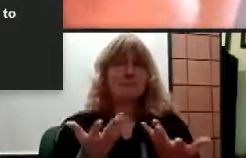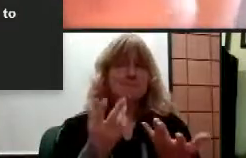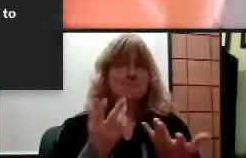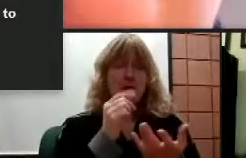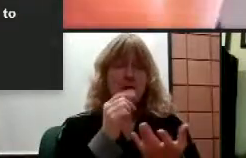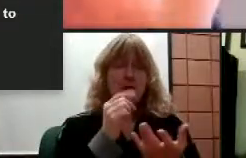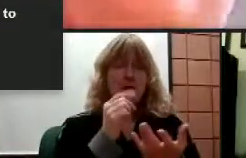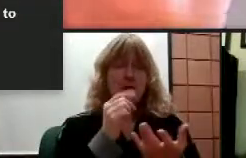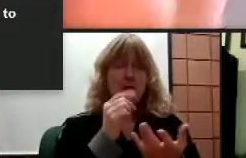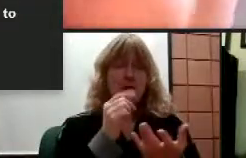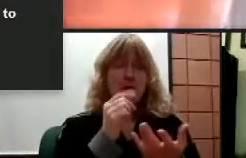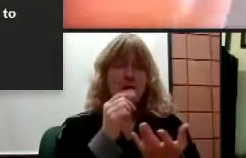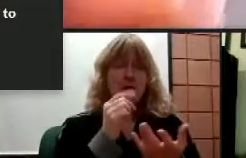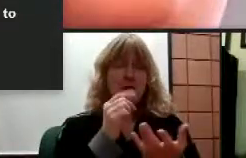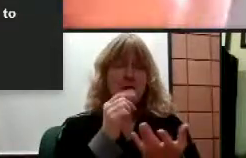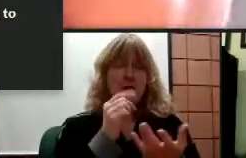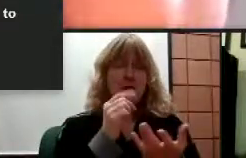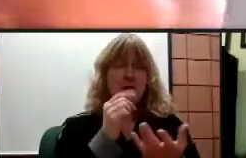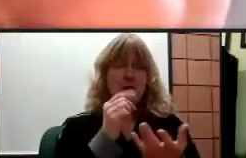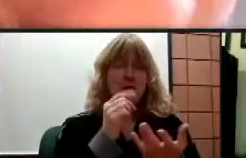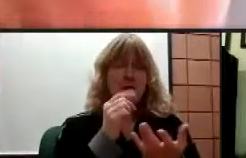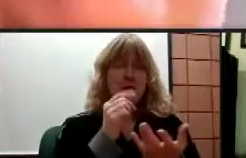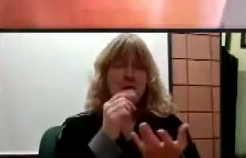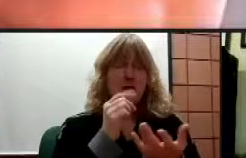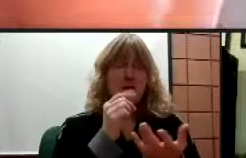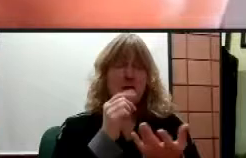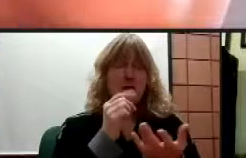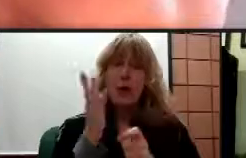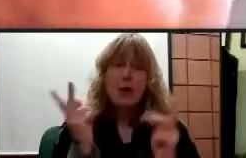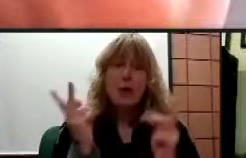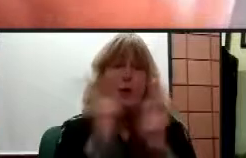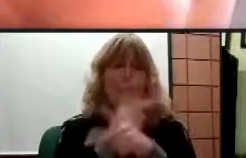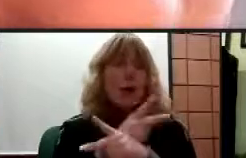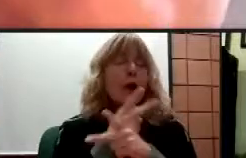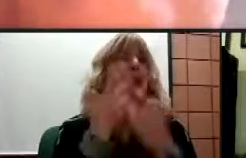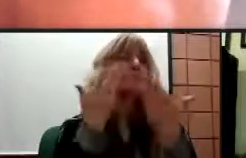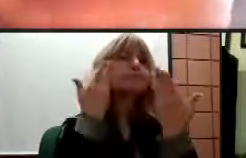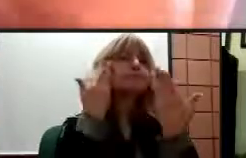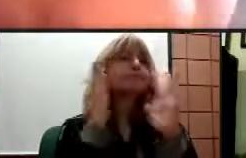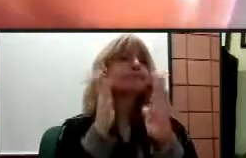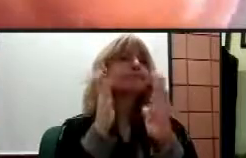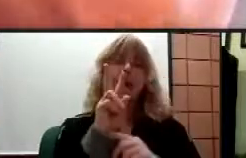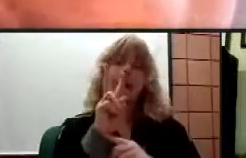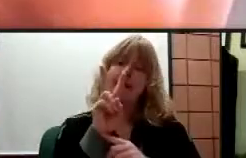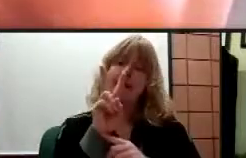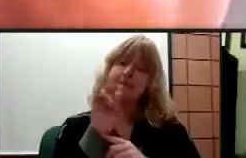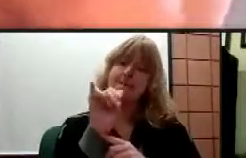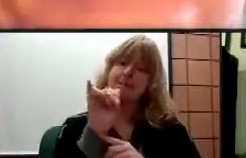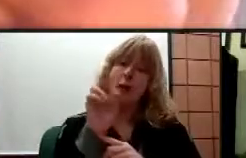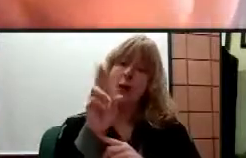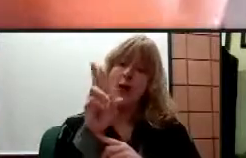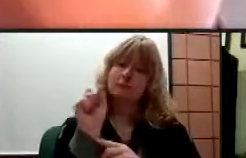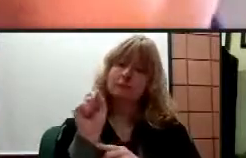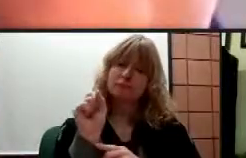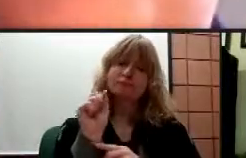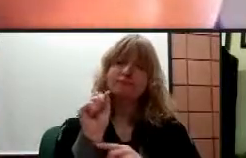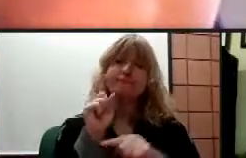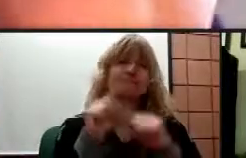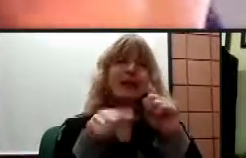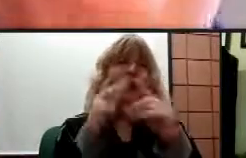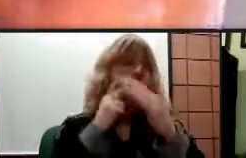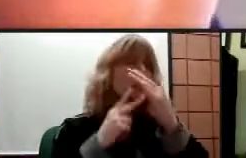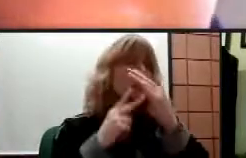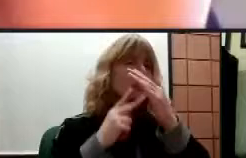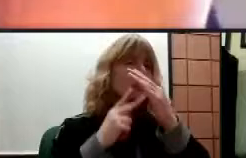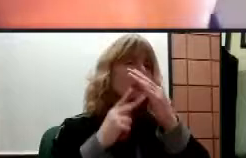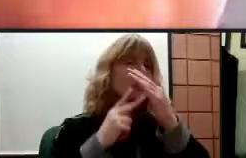not? I don't know. The one thing about viruses, they're unpredictable. I don't expect it to be any worse. If we're still